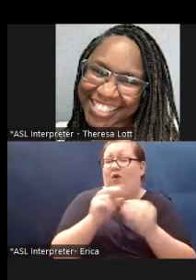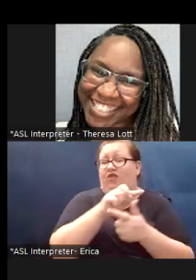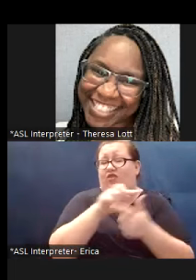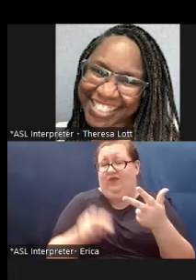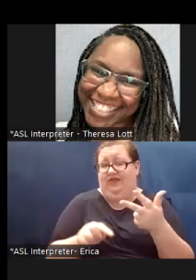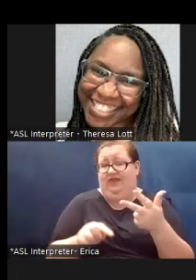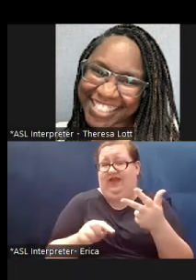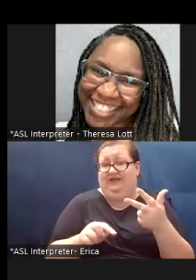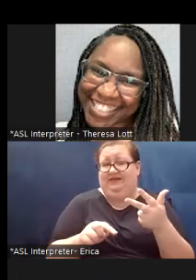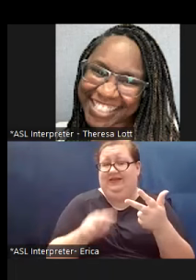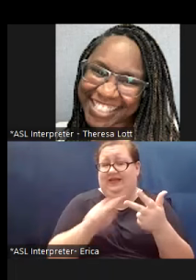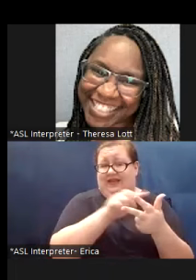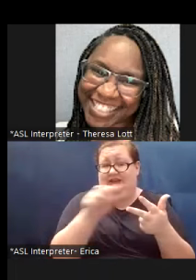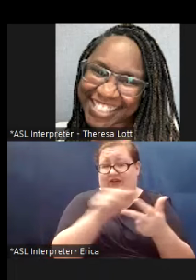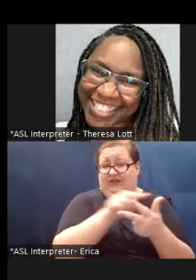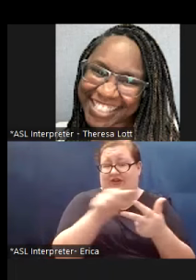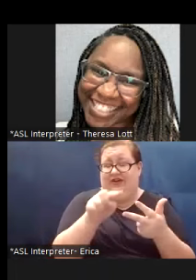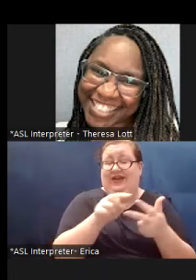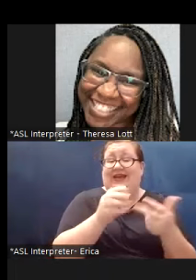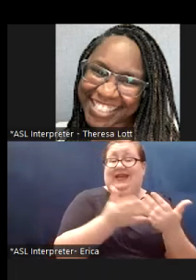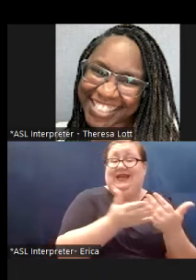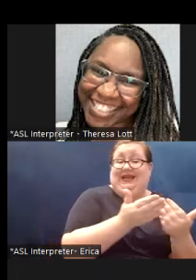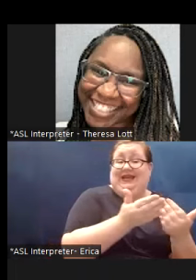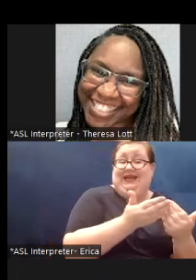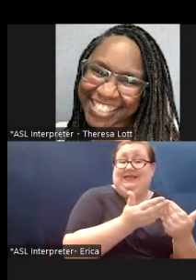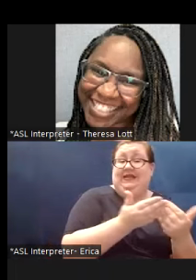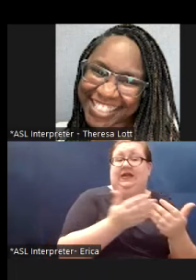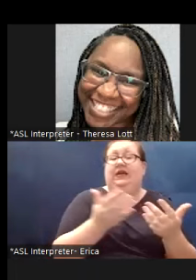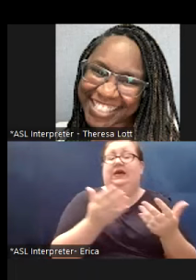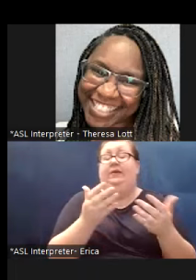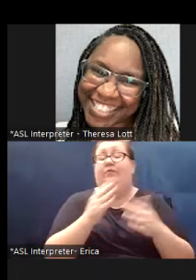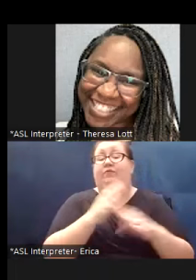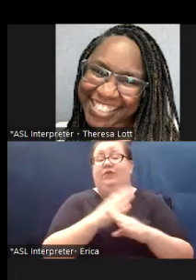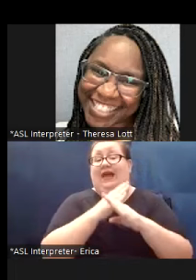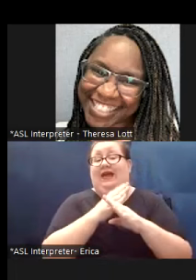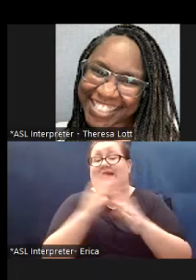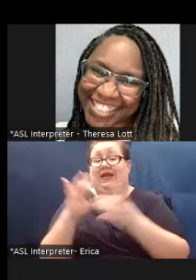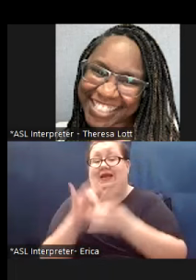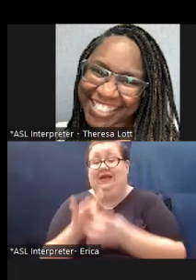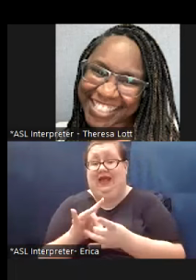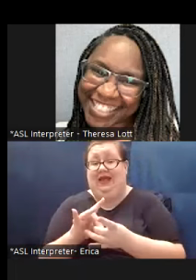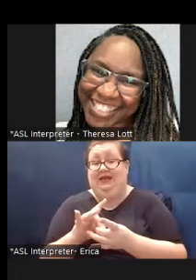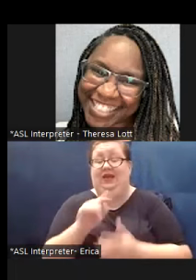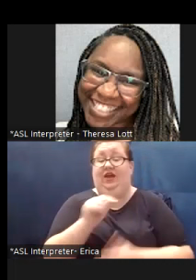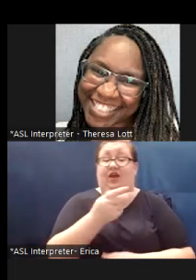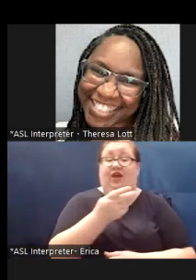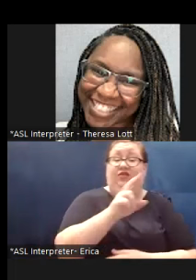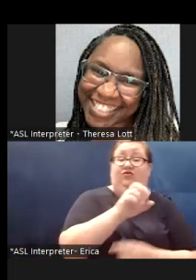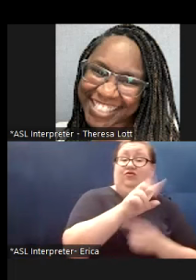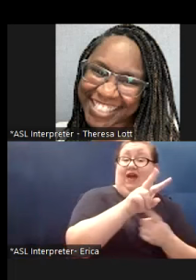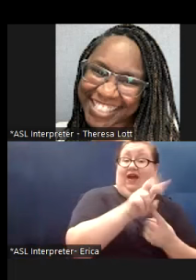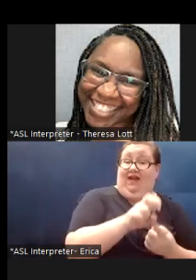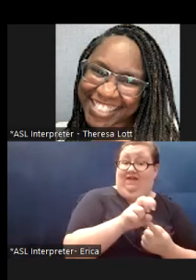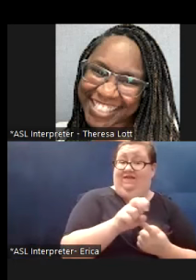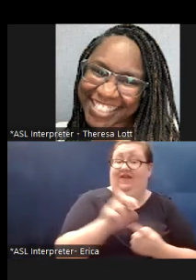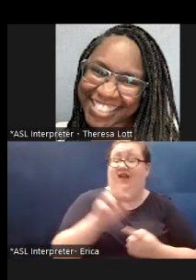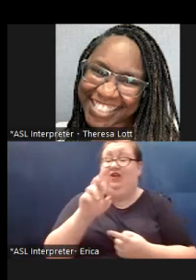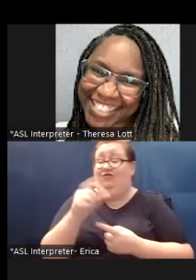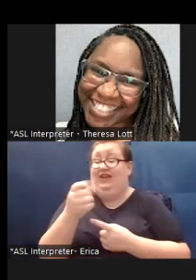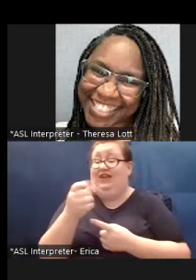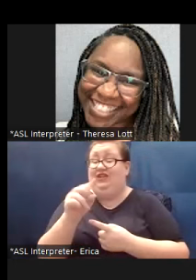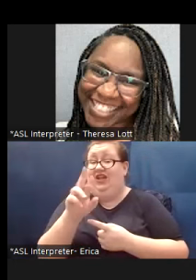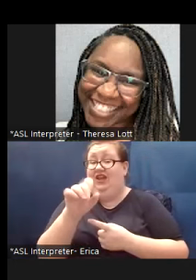highlighted here: ease, protect, or connect. Thriving and regeneration will come out of how we implement the actions